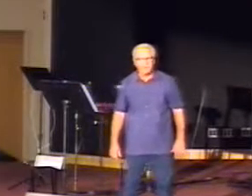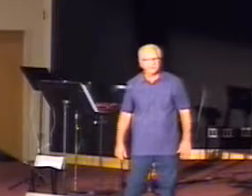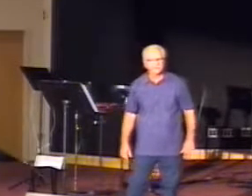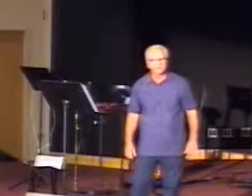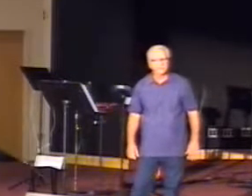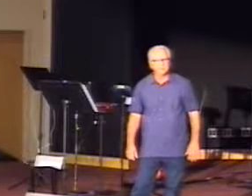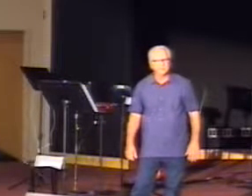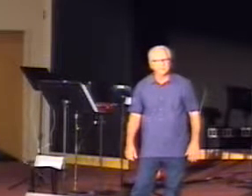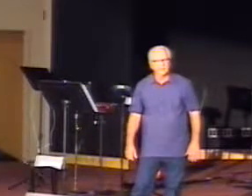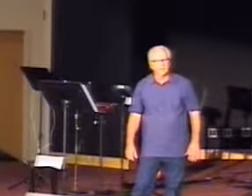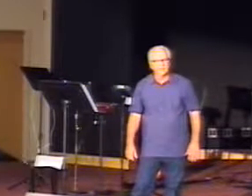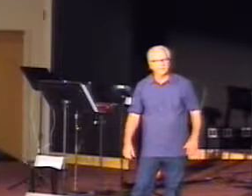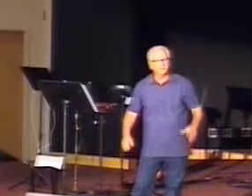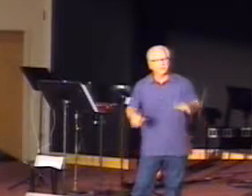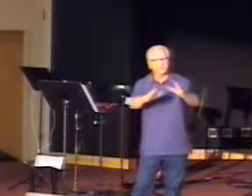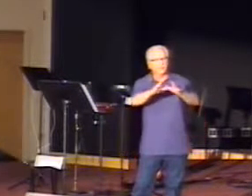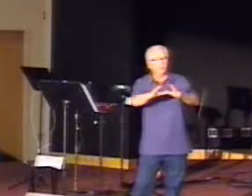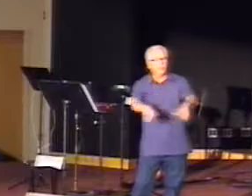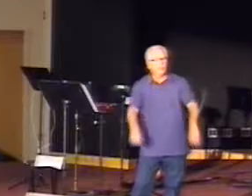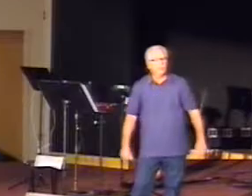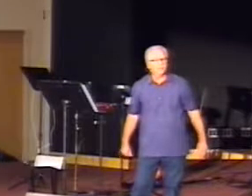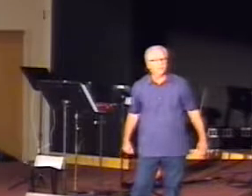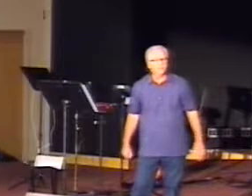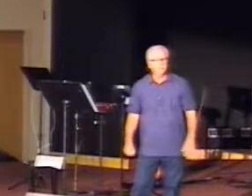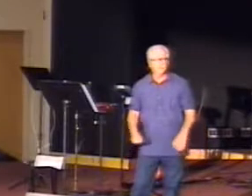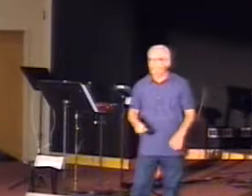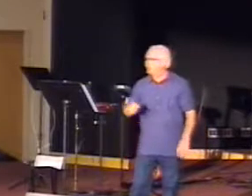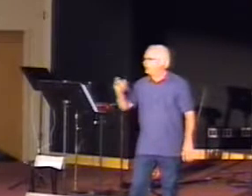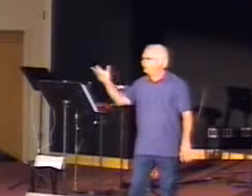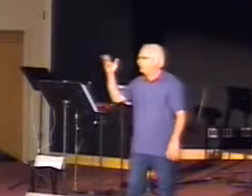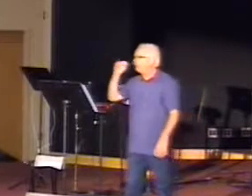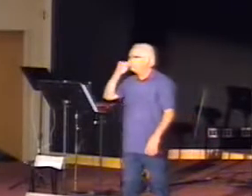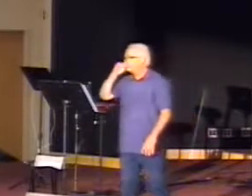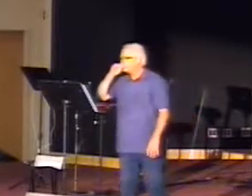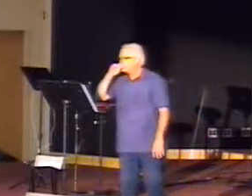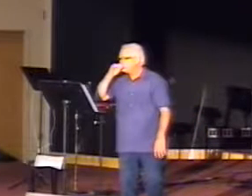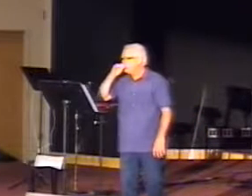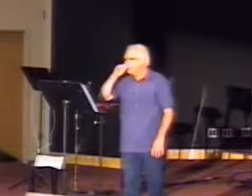Yeah. I took a job way back when Judy and I